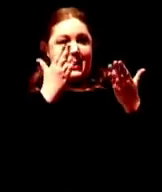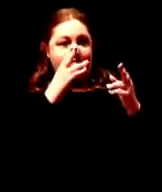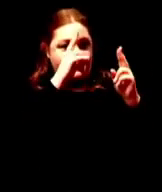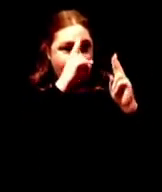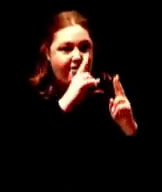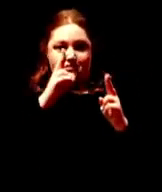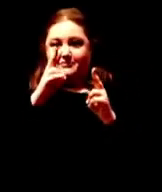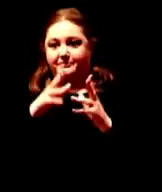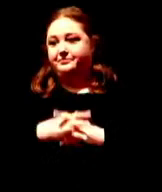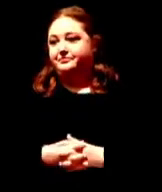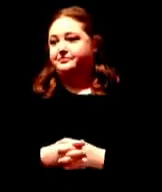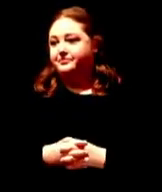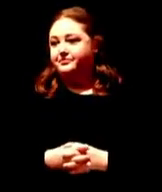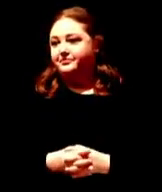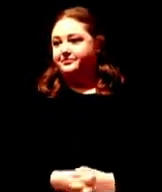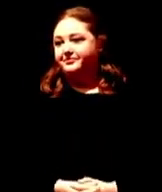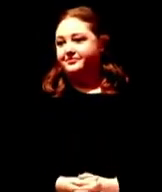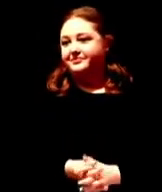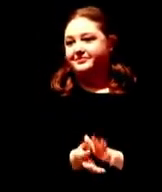recognized?